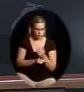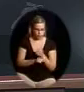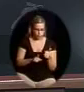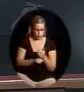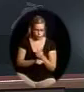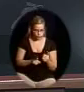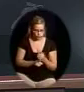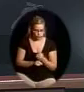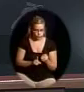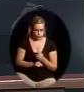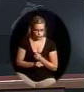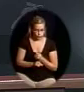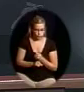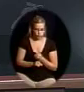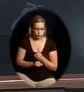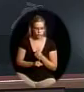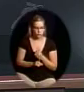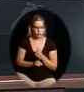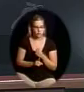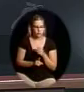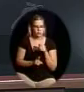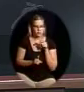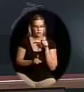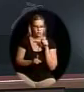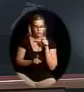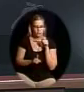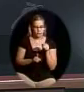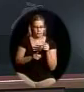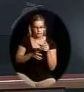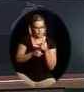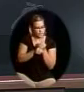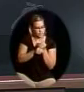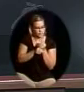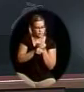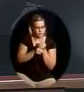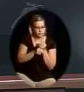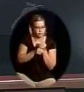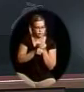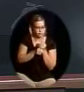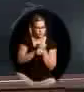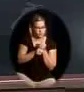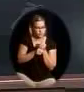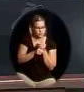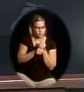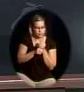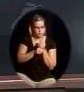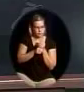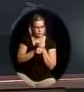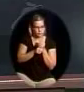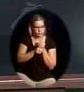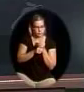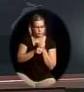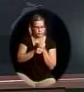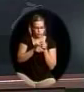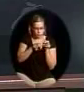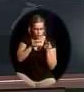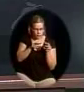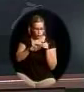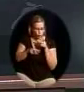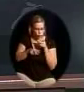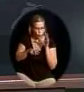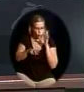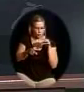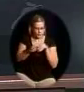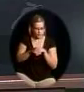abuse, they tightly regulate who can be in the room because of